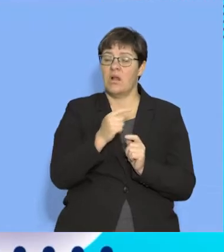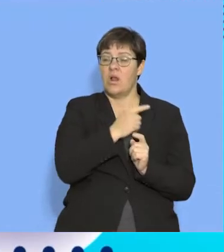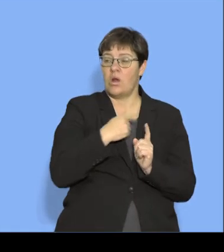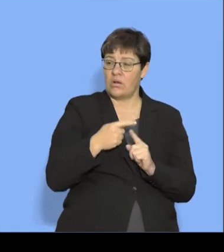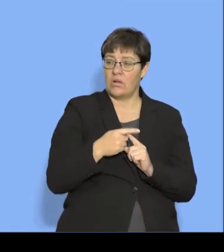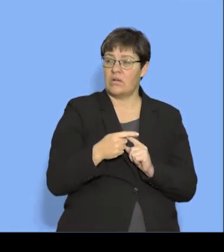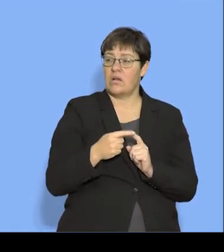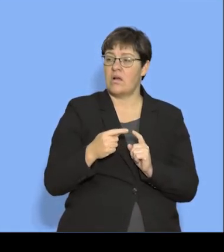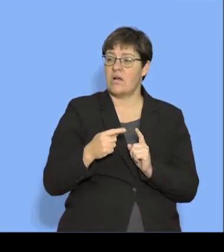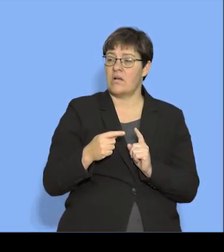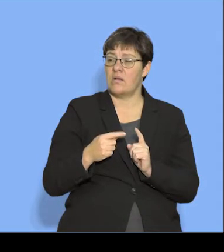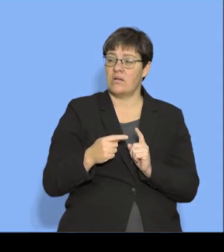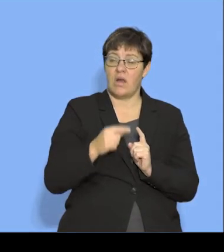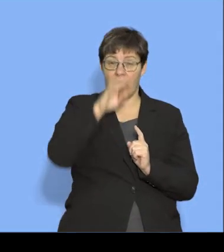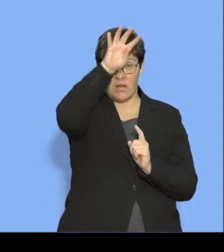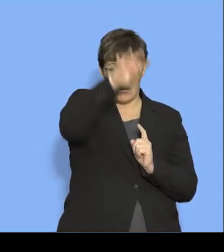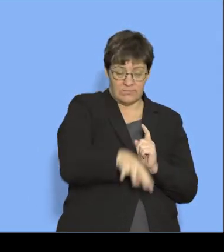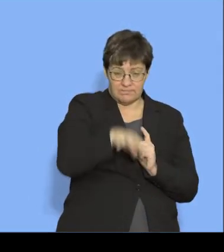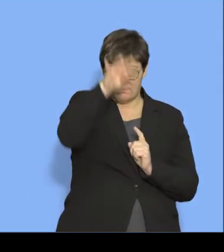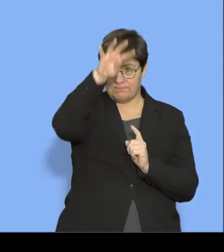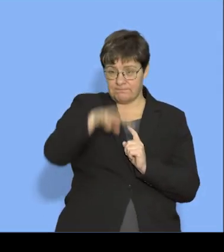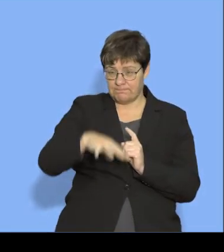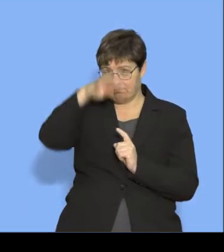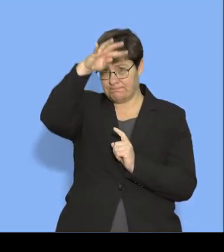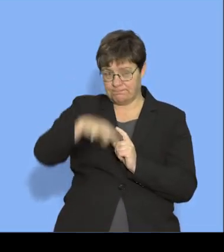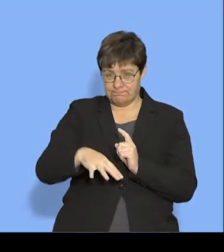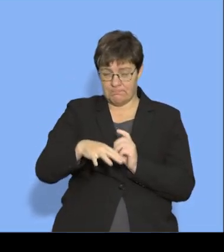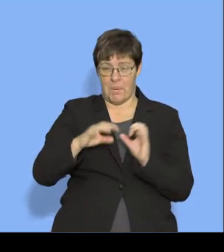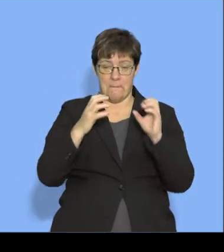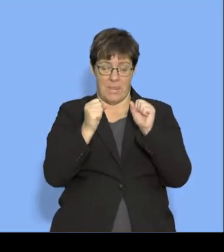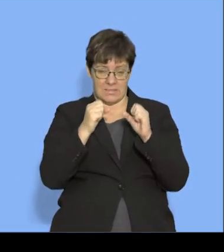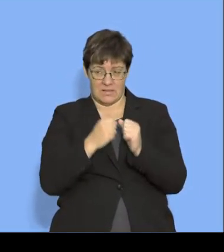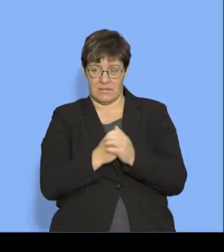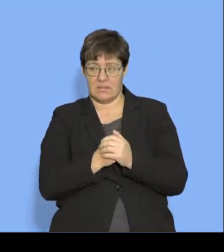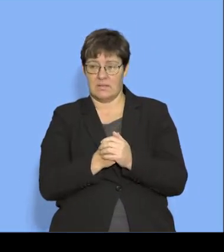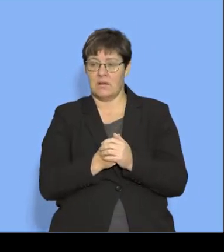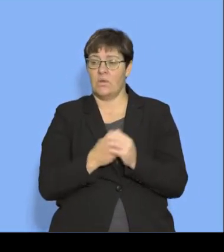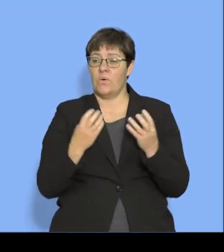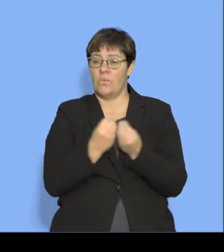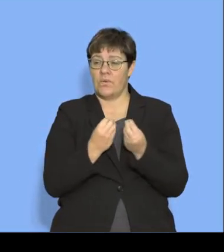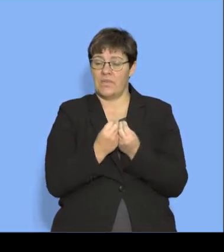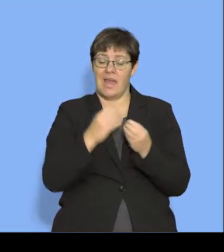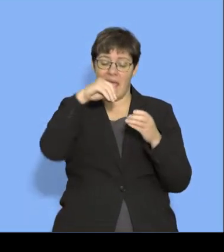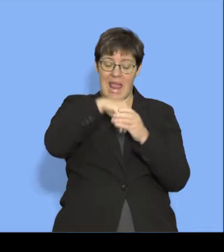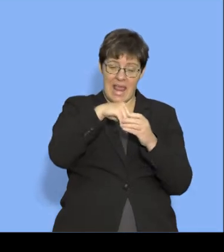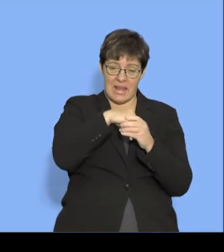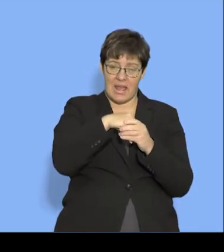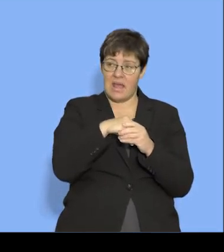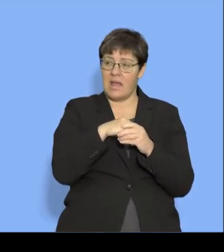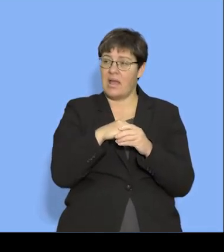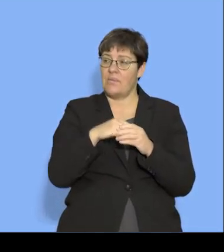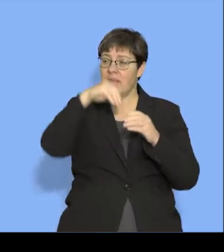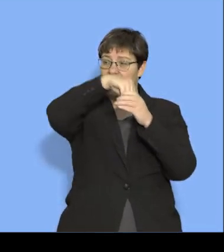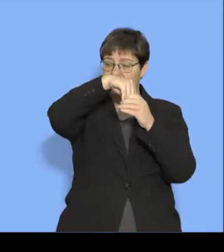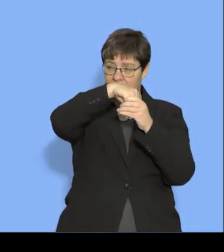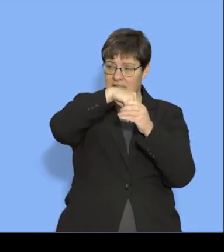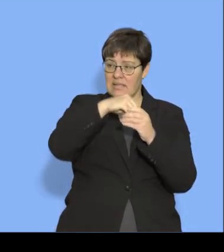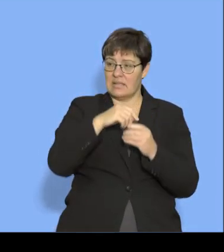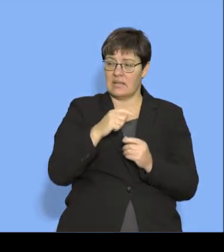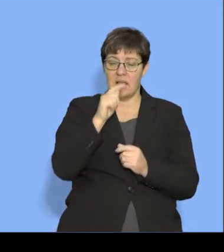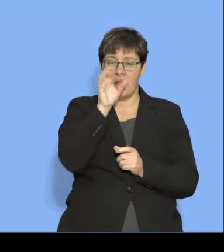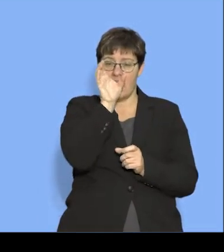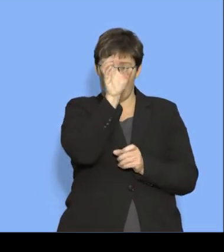of longitudinal muscles that run along the digestive system, along with an inner layer on the inside